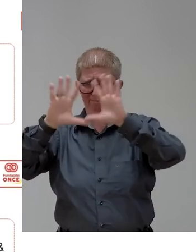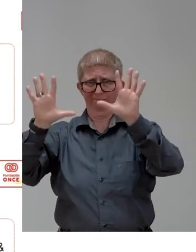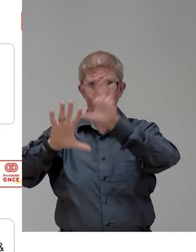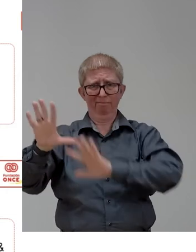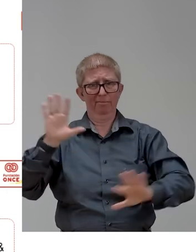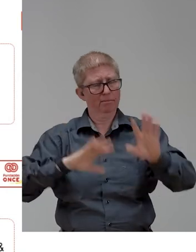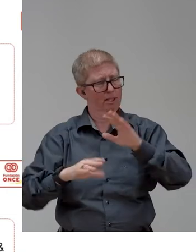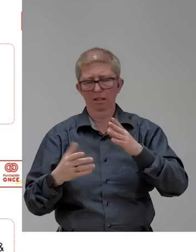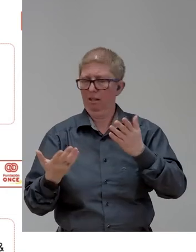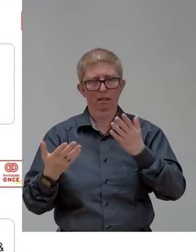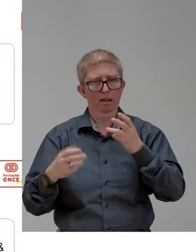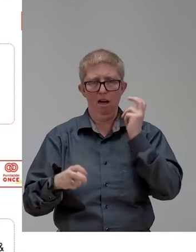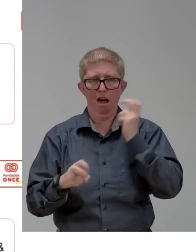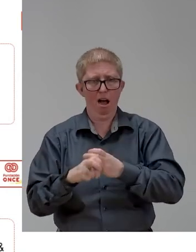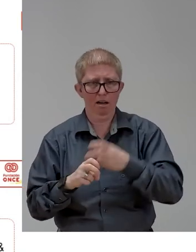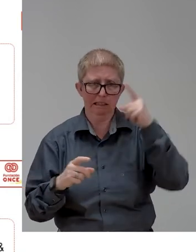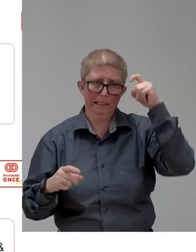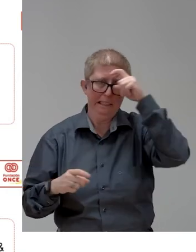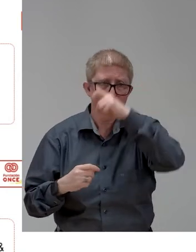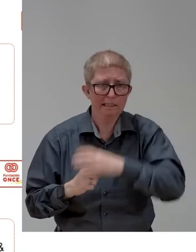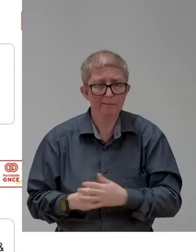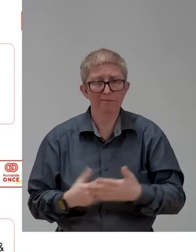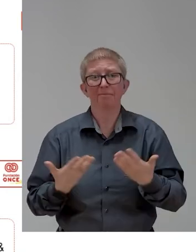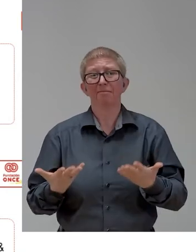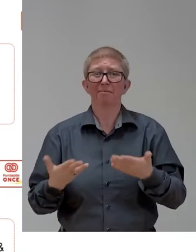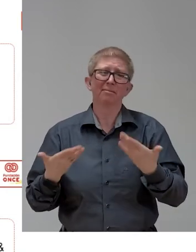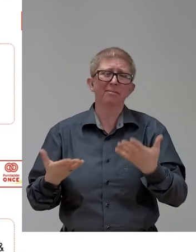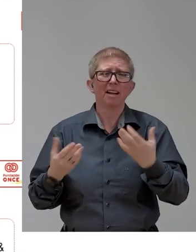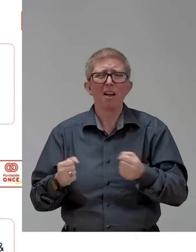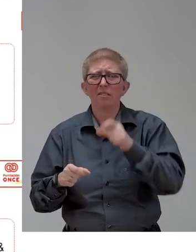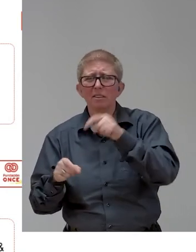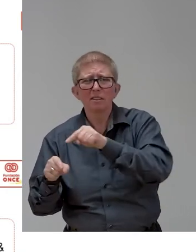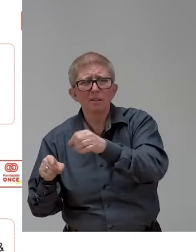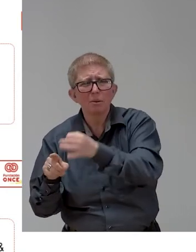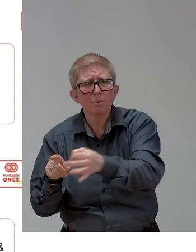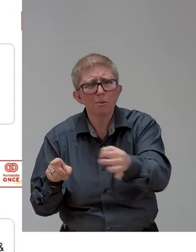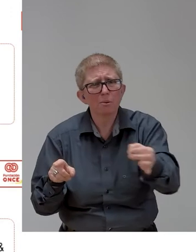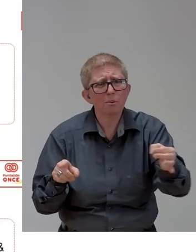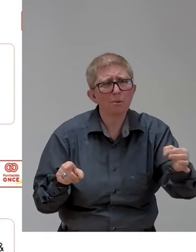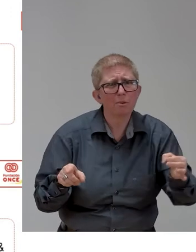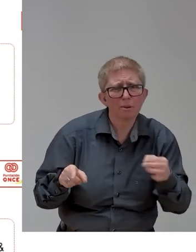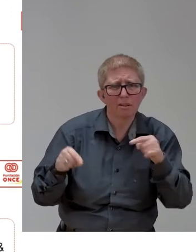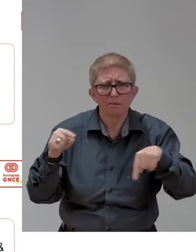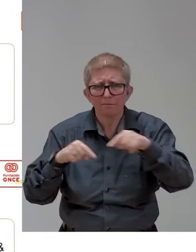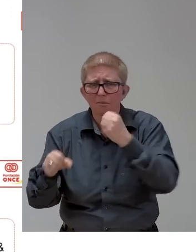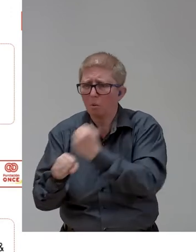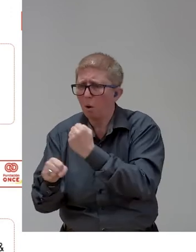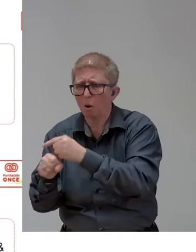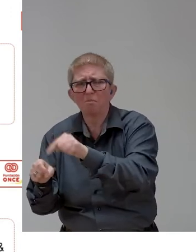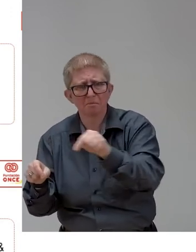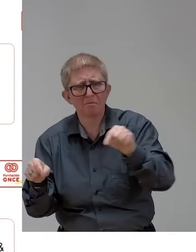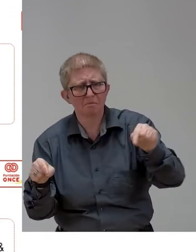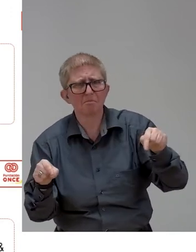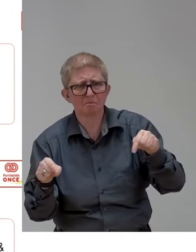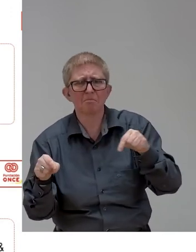So after a number of isolated actions in this field for a few years, in 2019, we launched Por